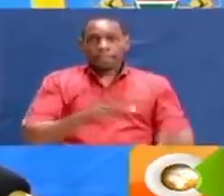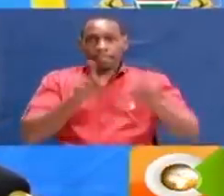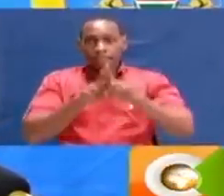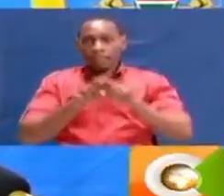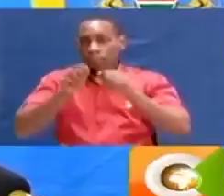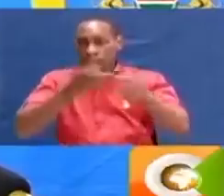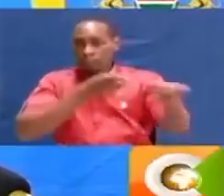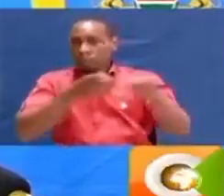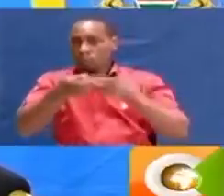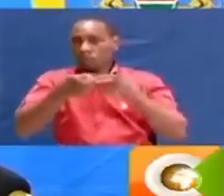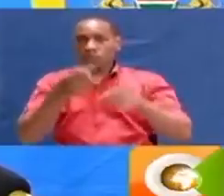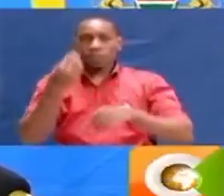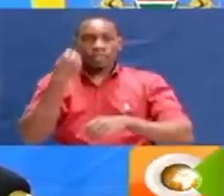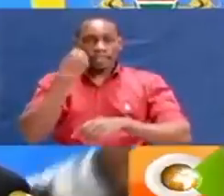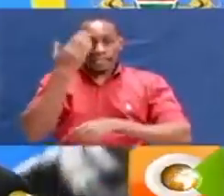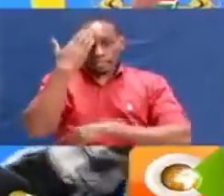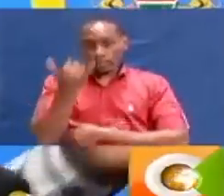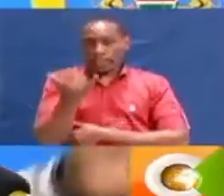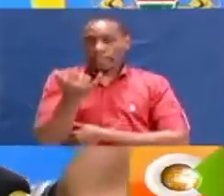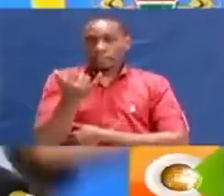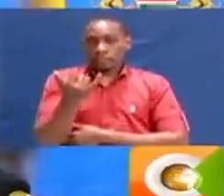the areas that long